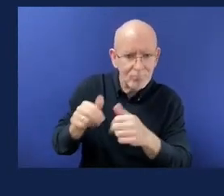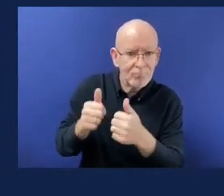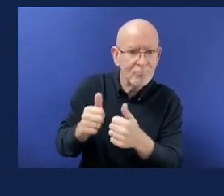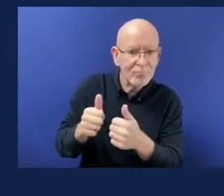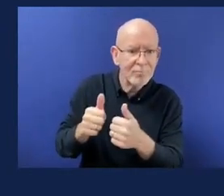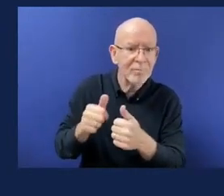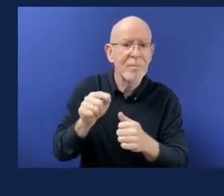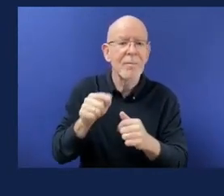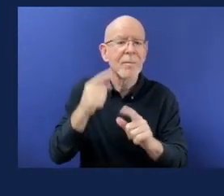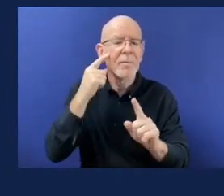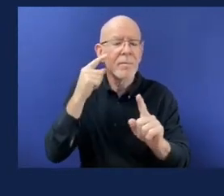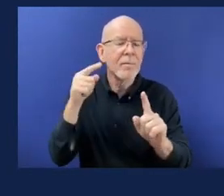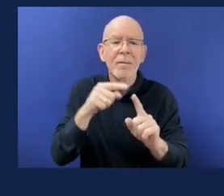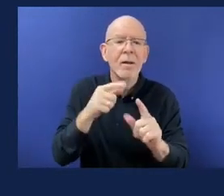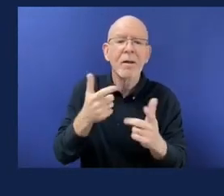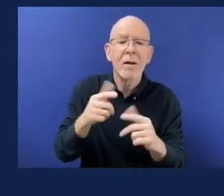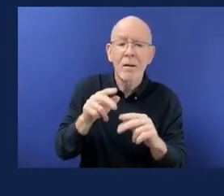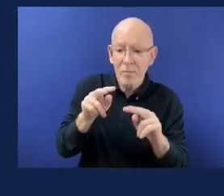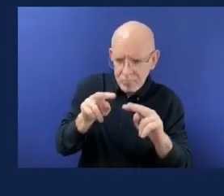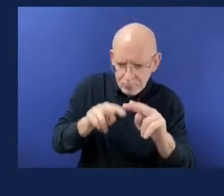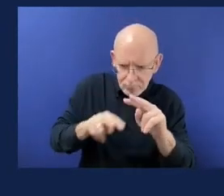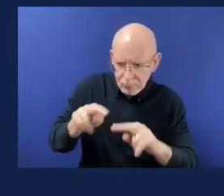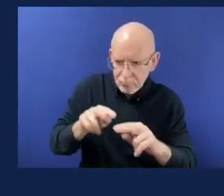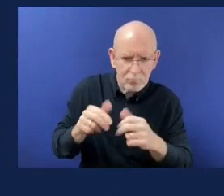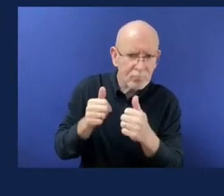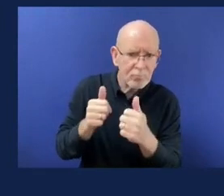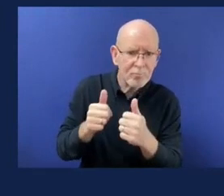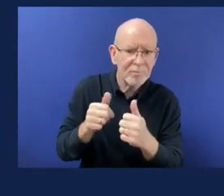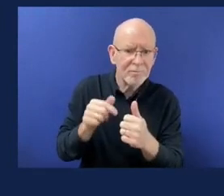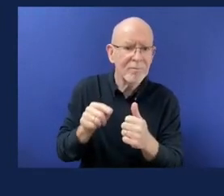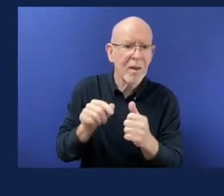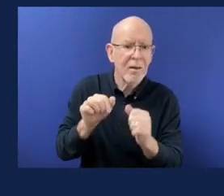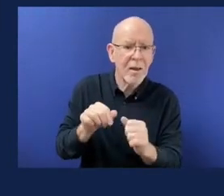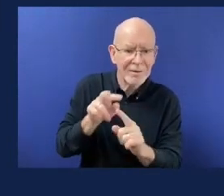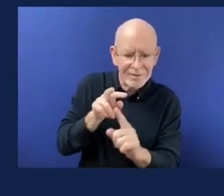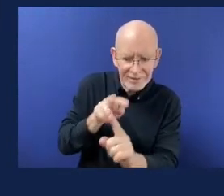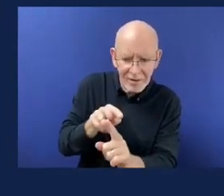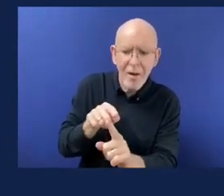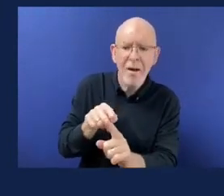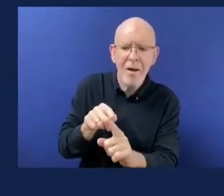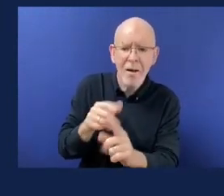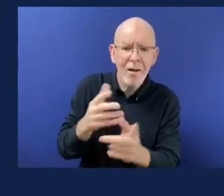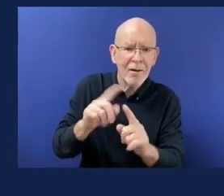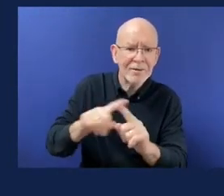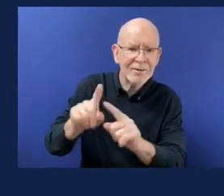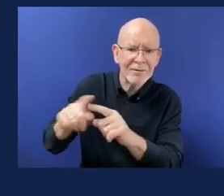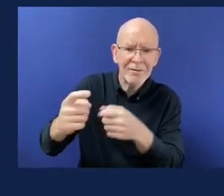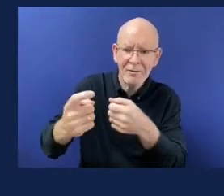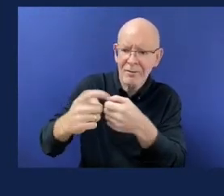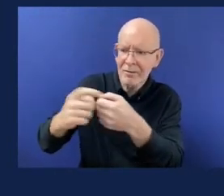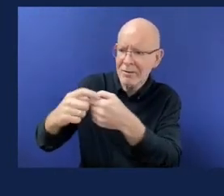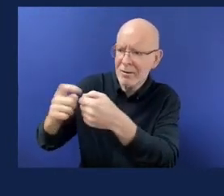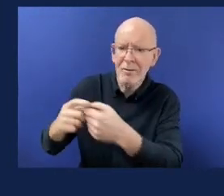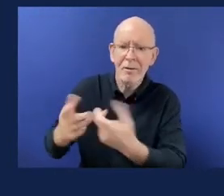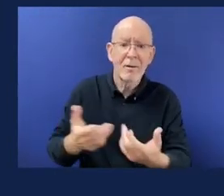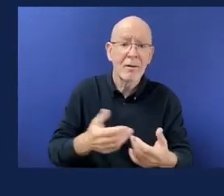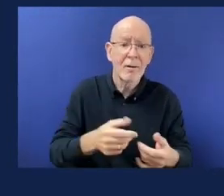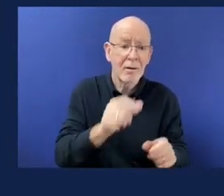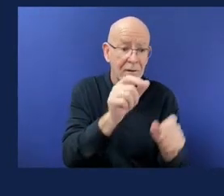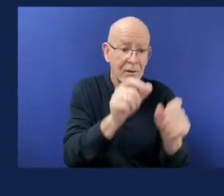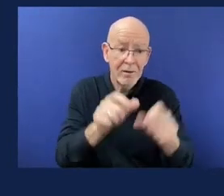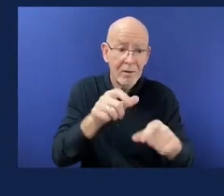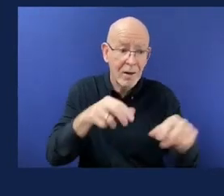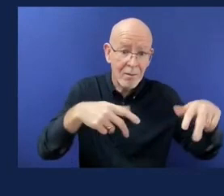with fans, spectators, families, and communities, to identify human rights